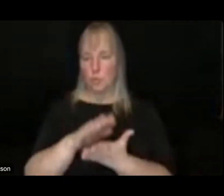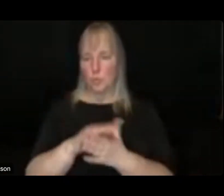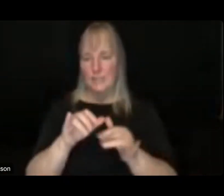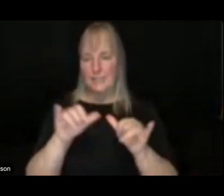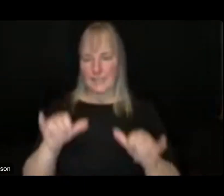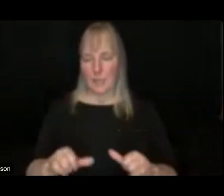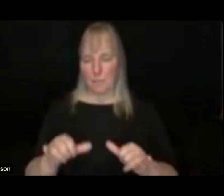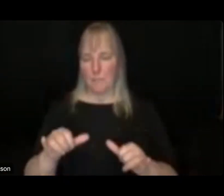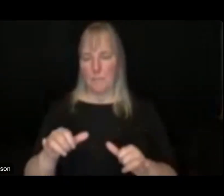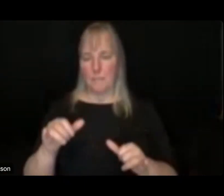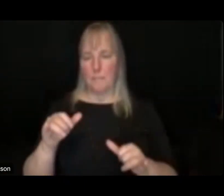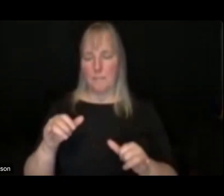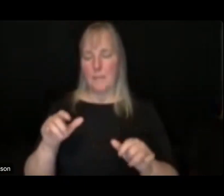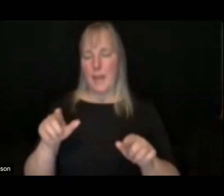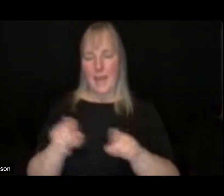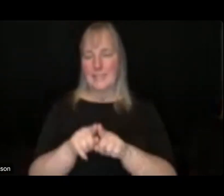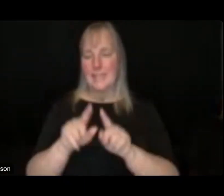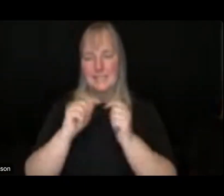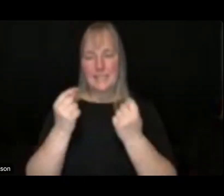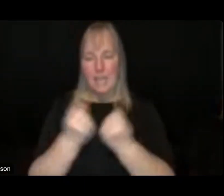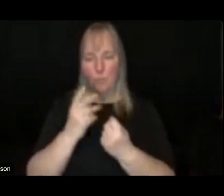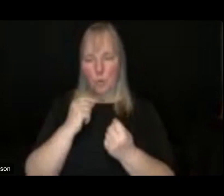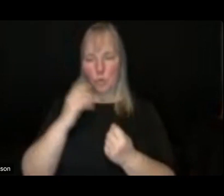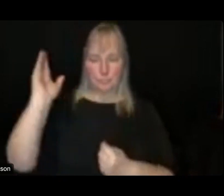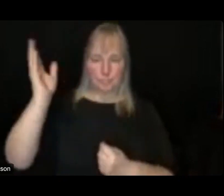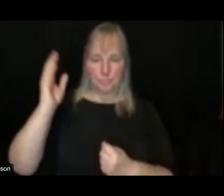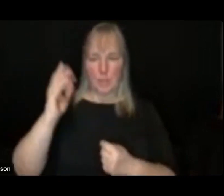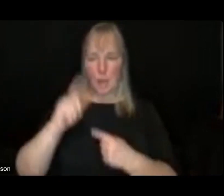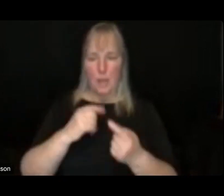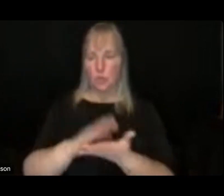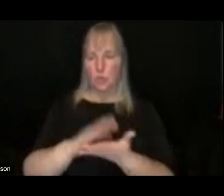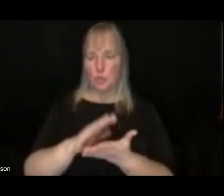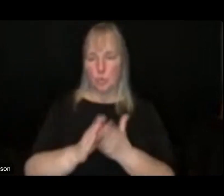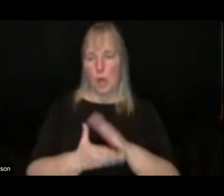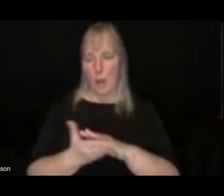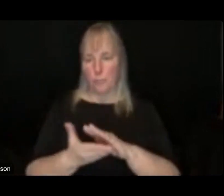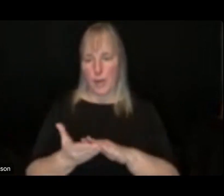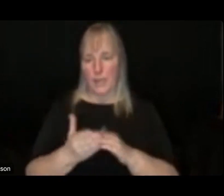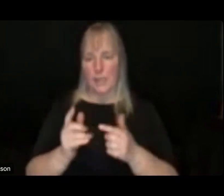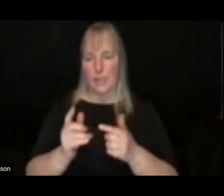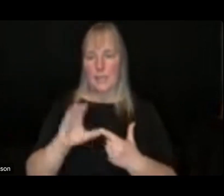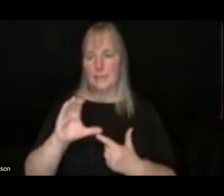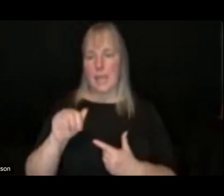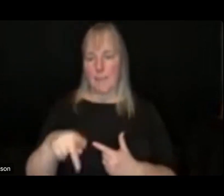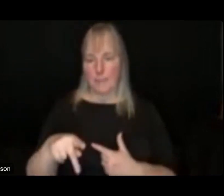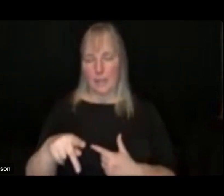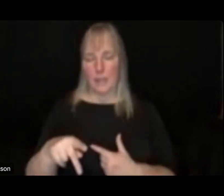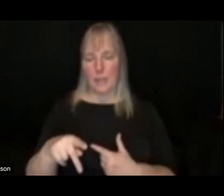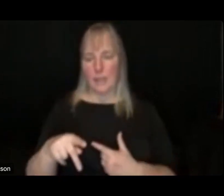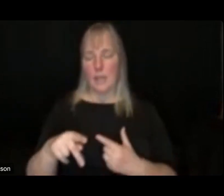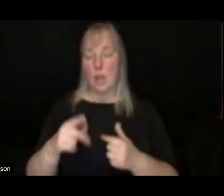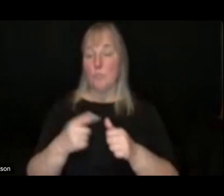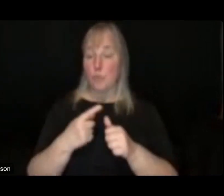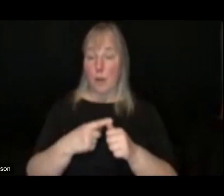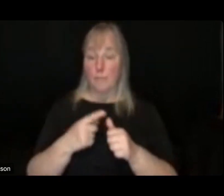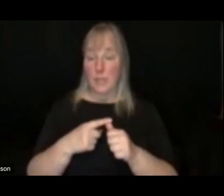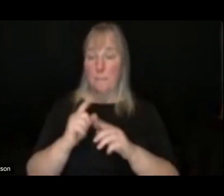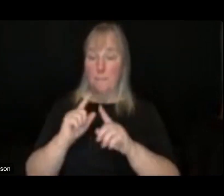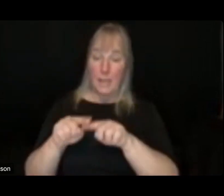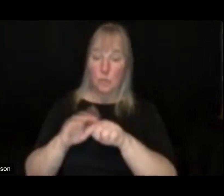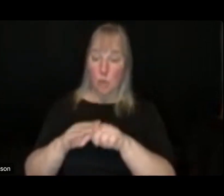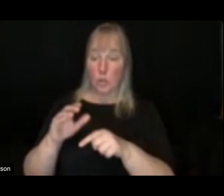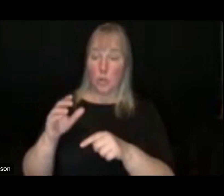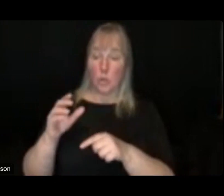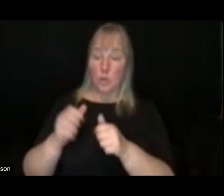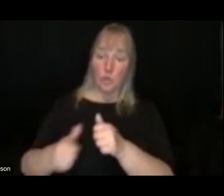do presentation about the school operating and CIP, primarily based on the superintendent's budget proposal,